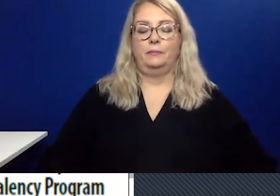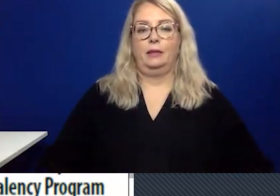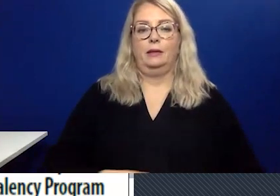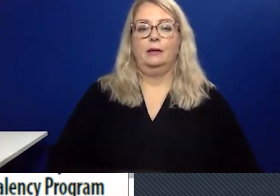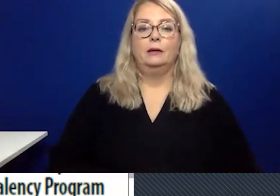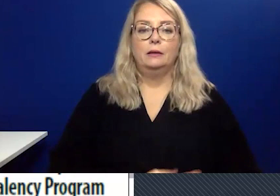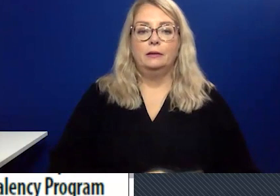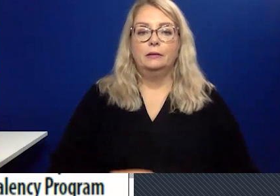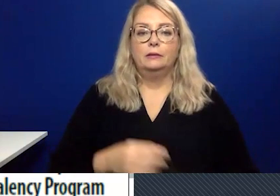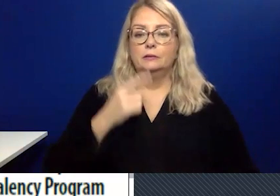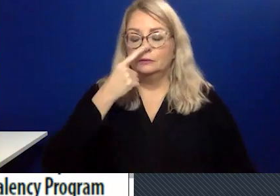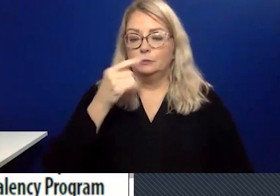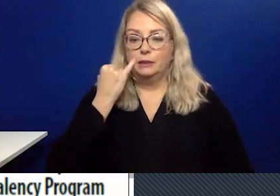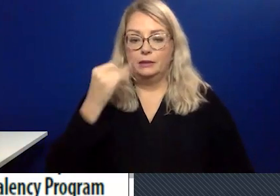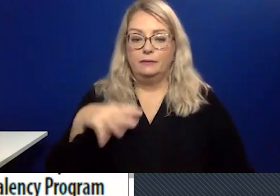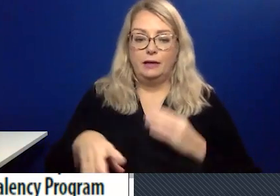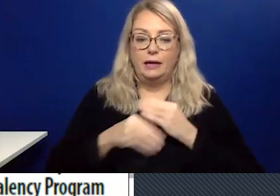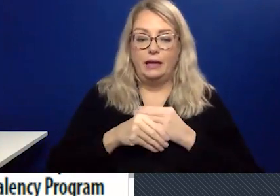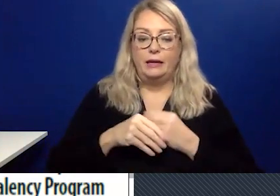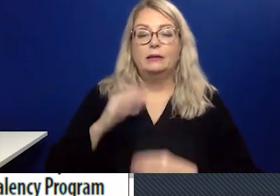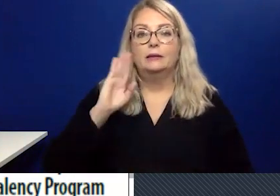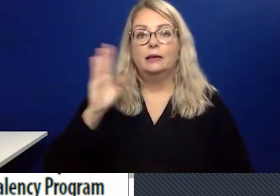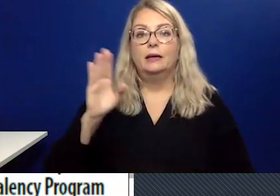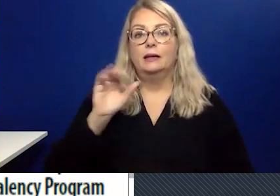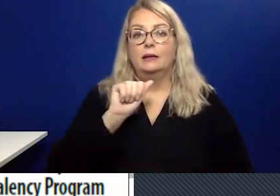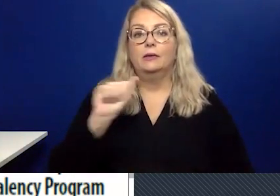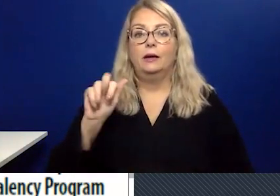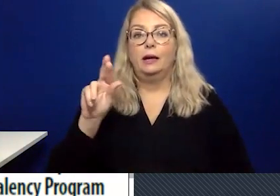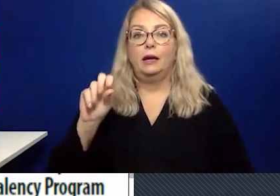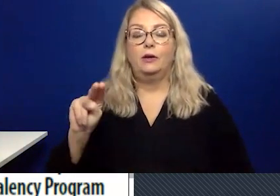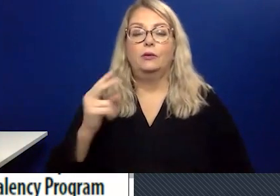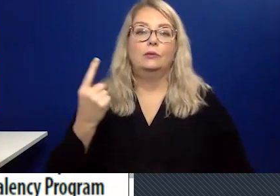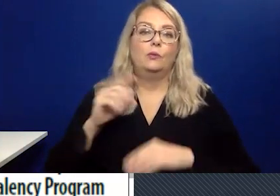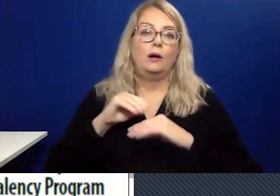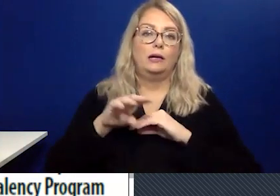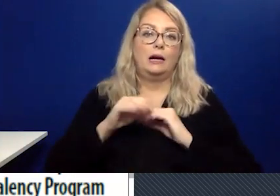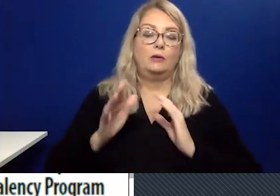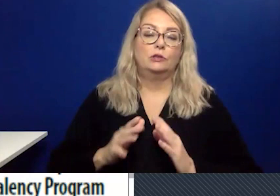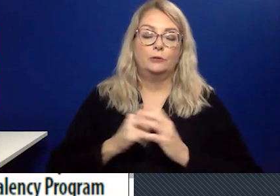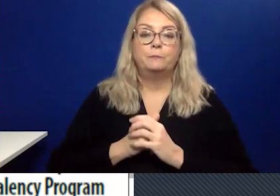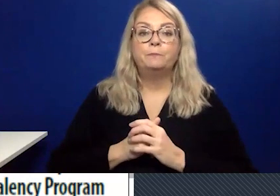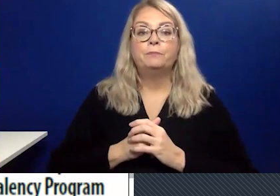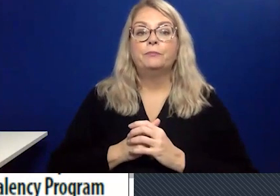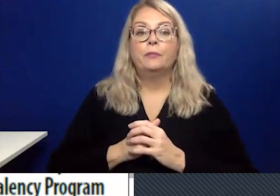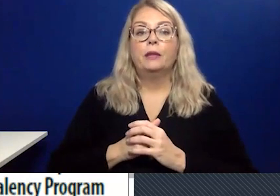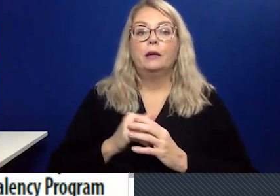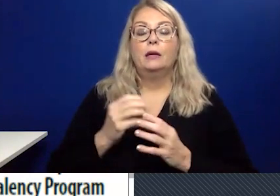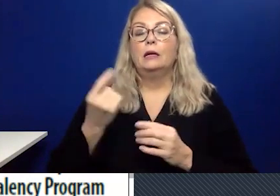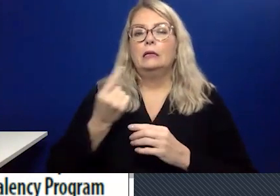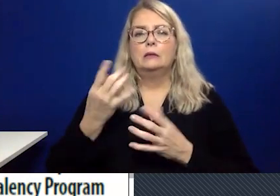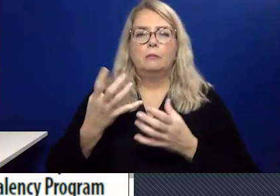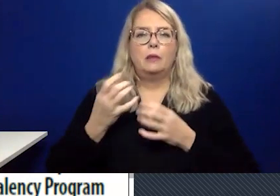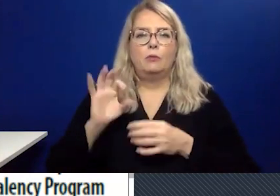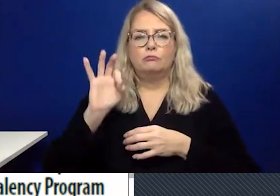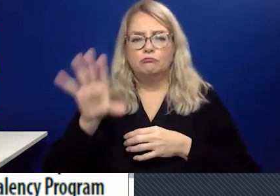that? All right, so hi, everybody. I'm Aaron Pony, one of the counselors. So something I just wanted to add about that, and